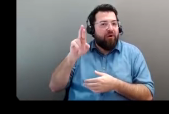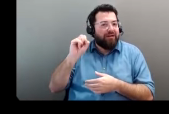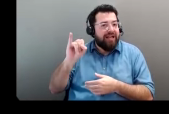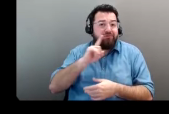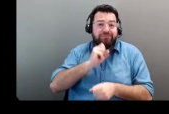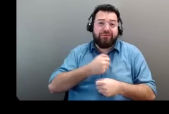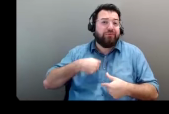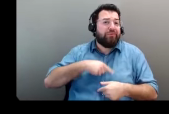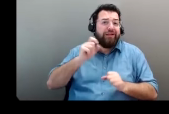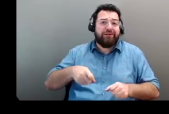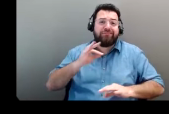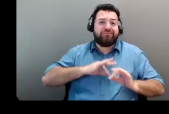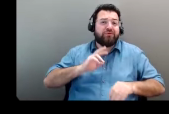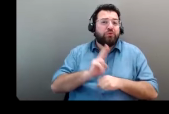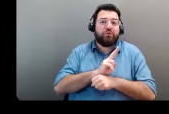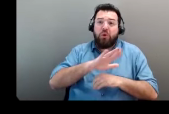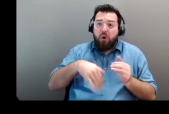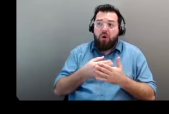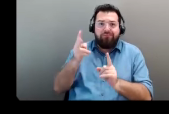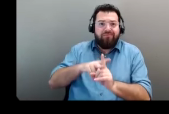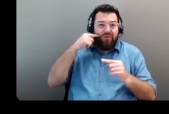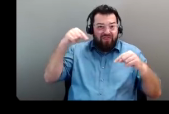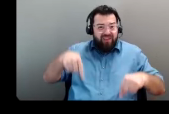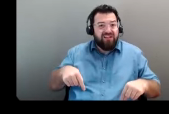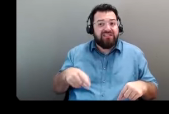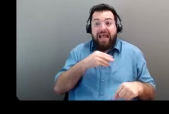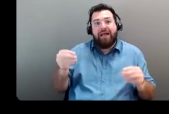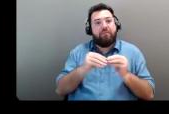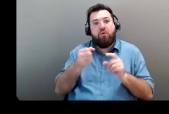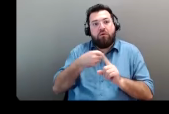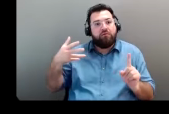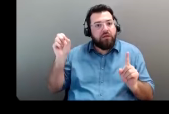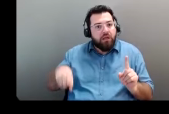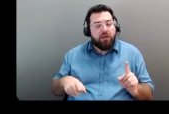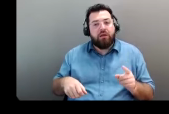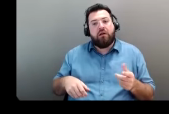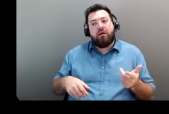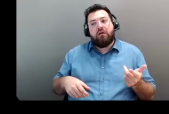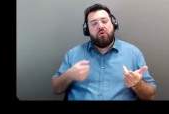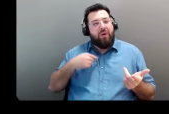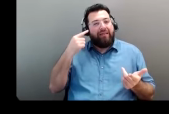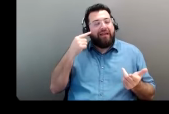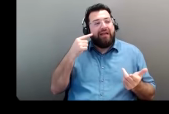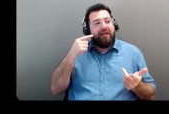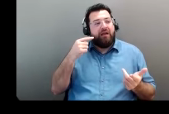of them here. I mean, and more. So I just think those tools can't